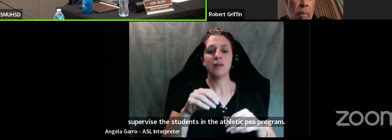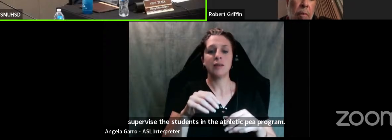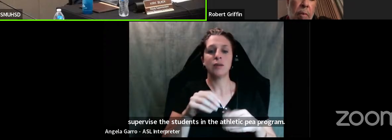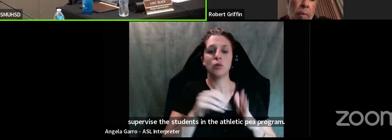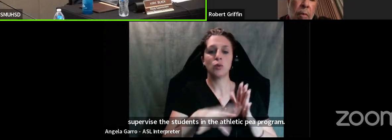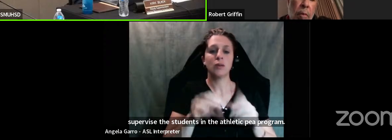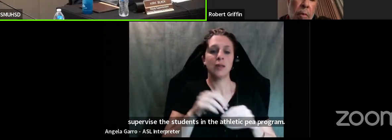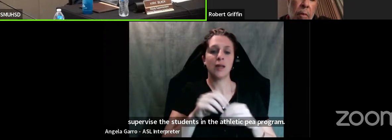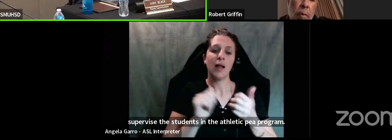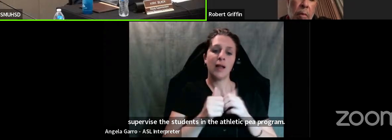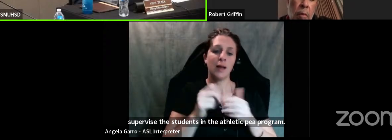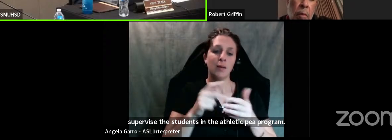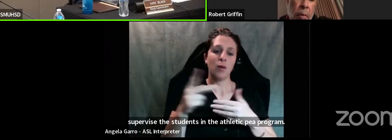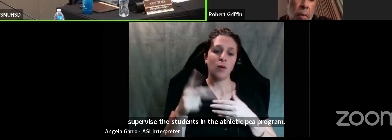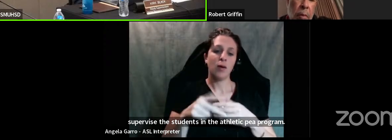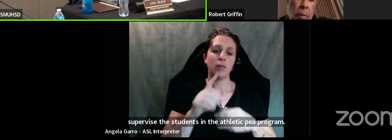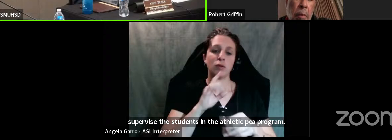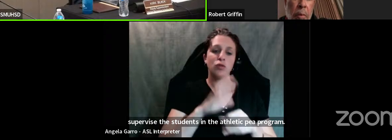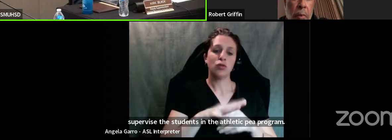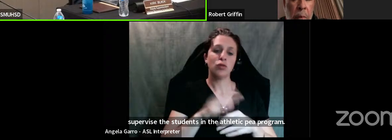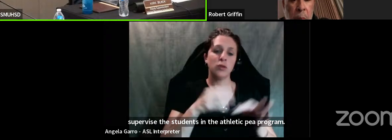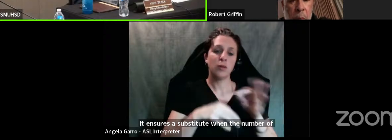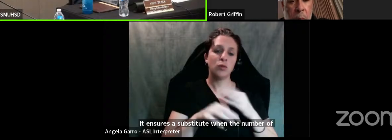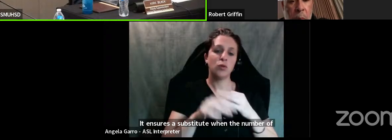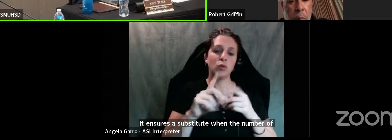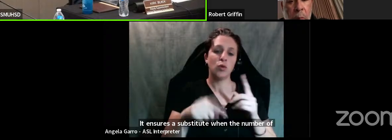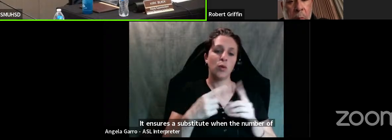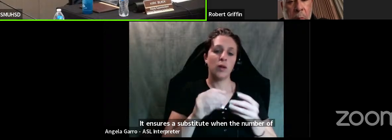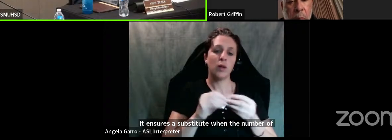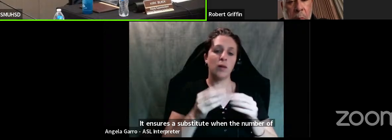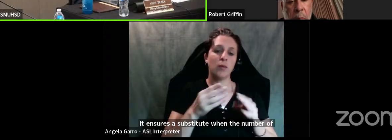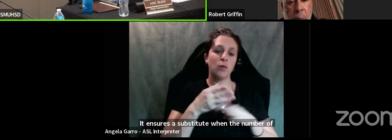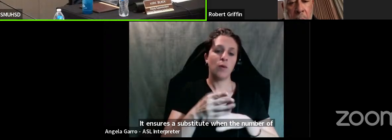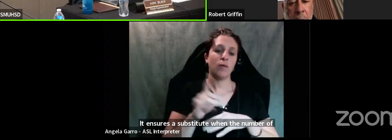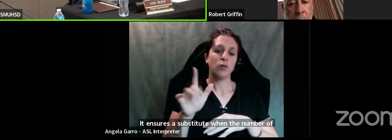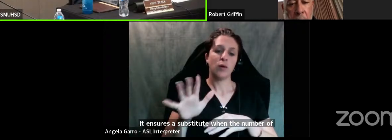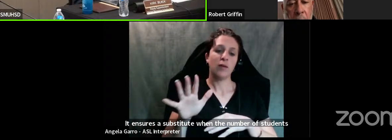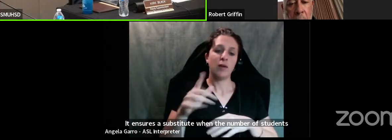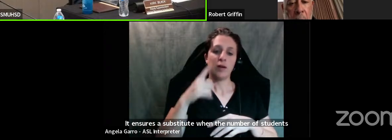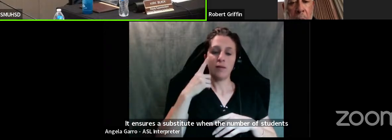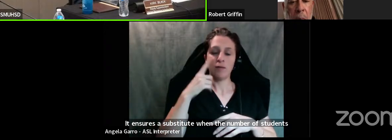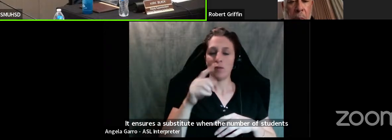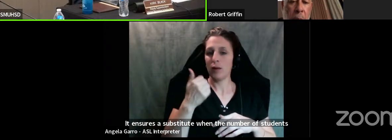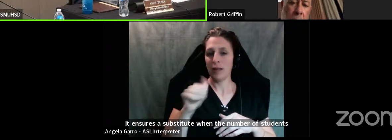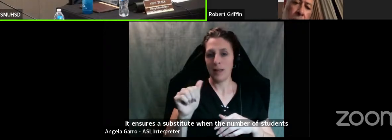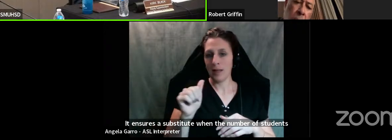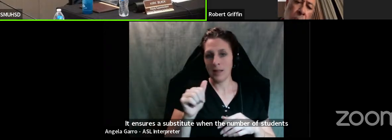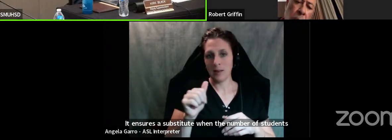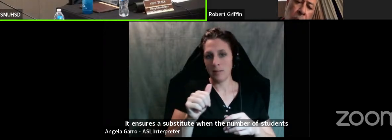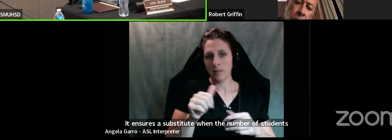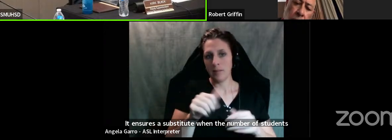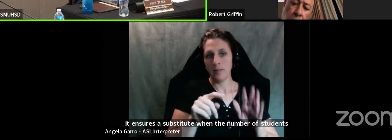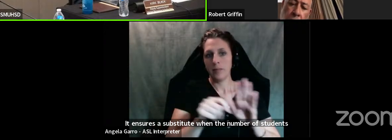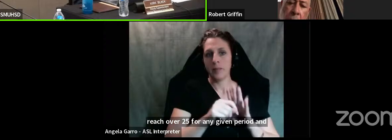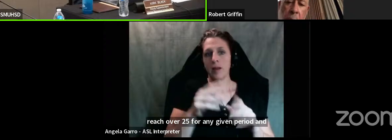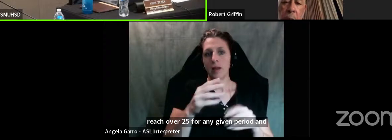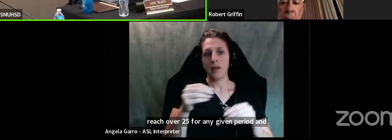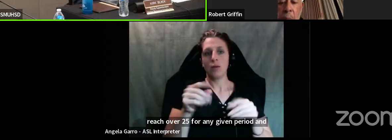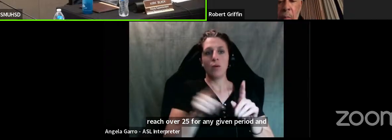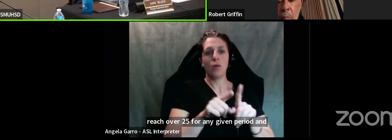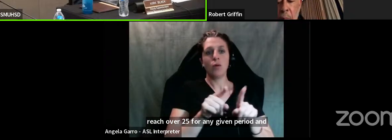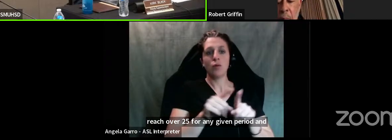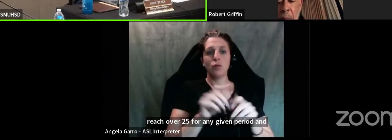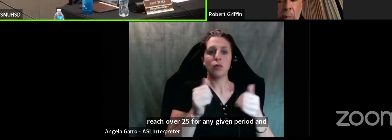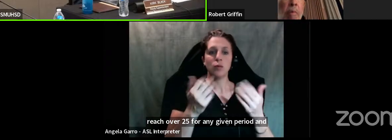ensures a substitute when the number of students reach over 25 for any given period, and also provides a